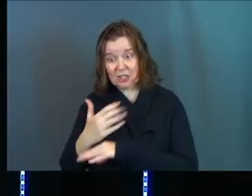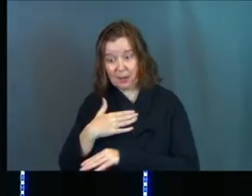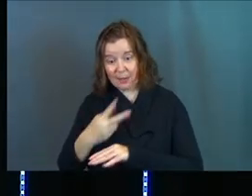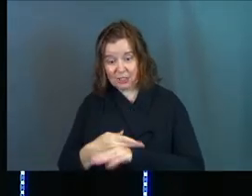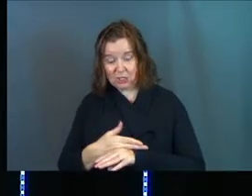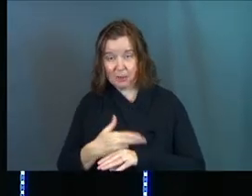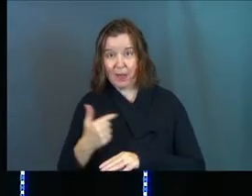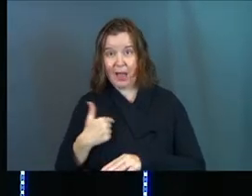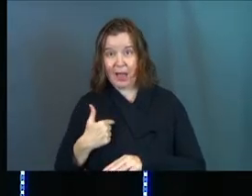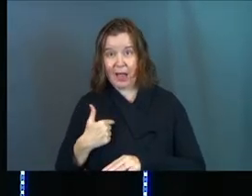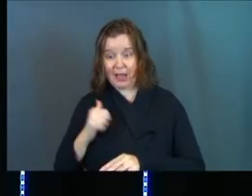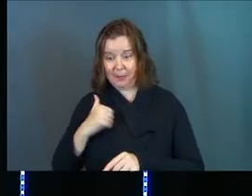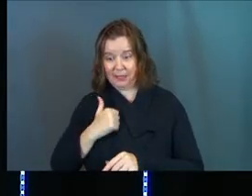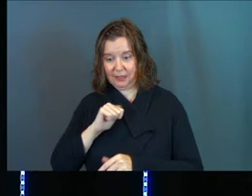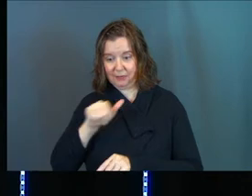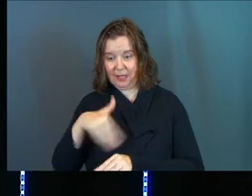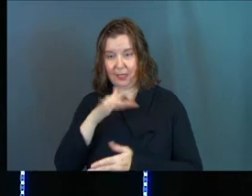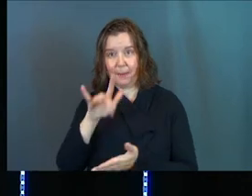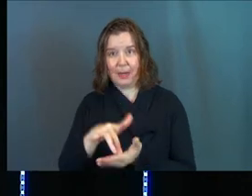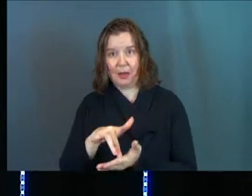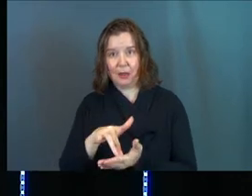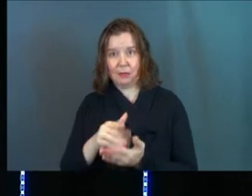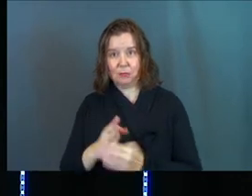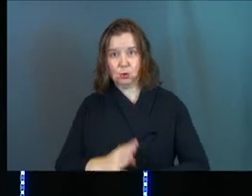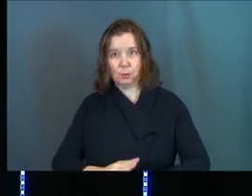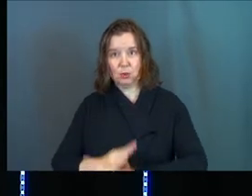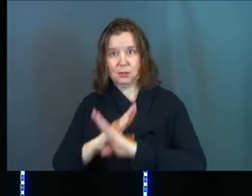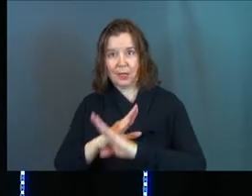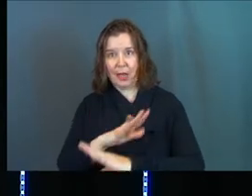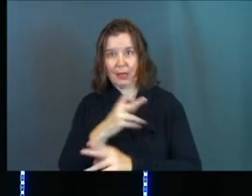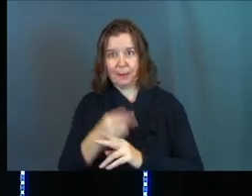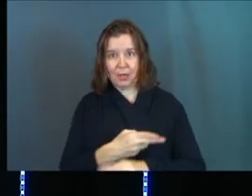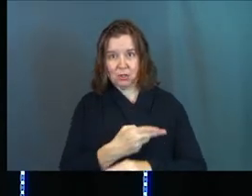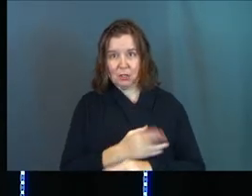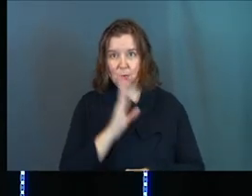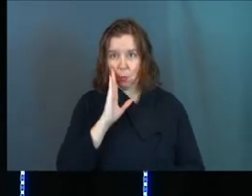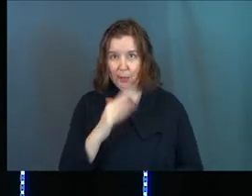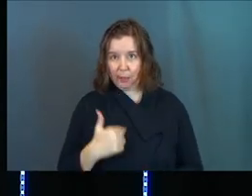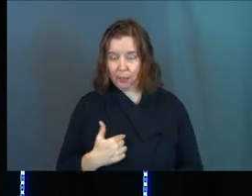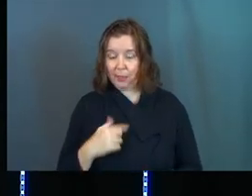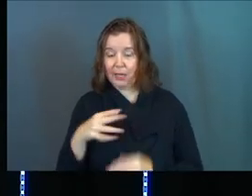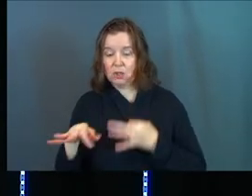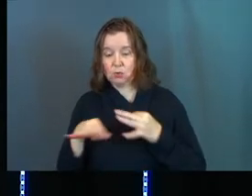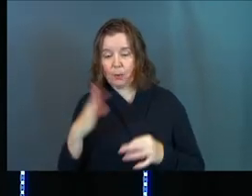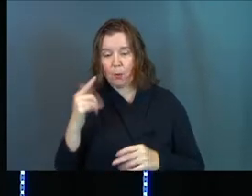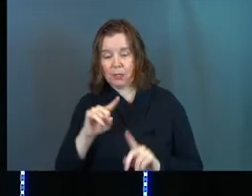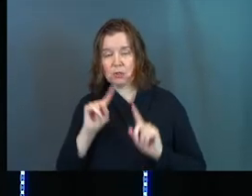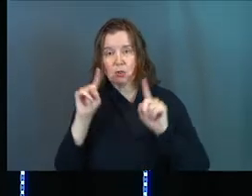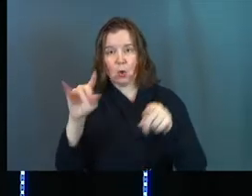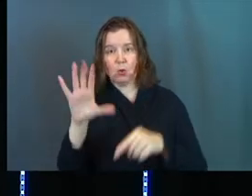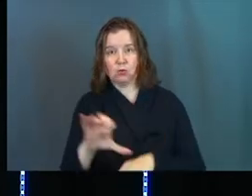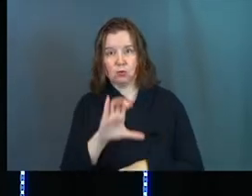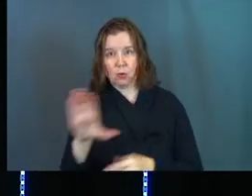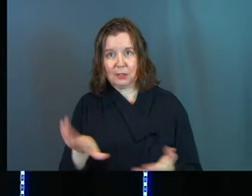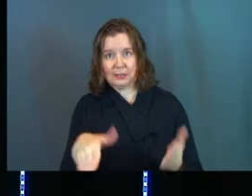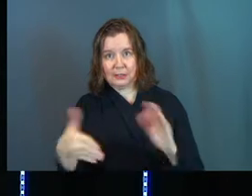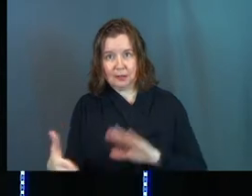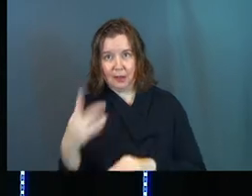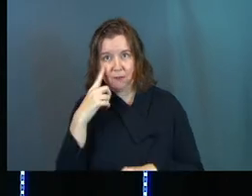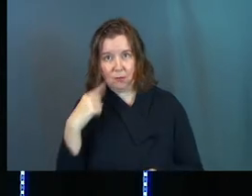in my sheep, I put myself in between them. And he's describing why he's about to go to the cross and die for us.